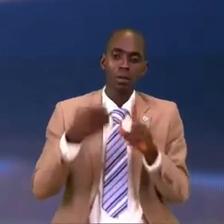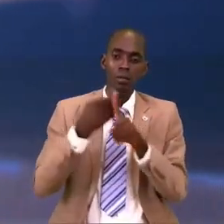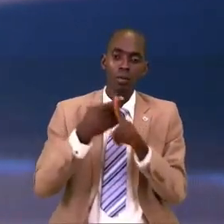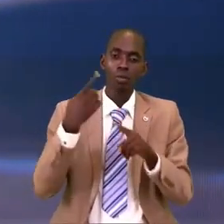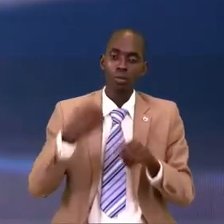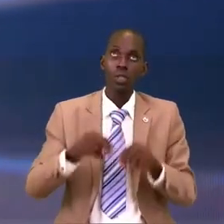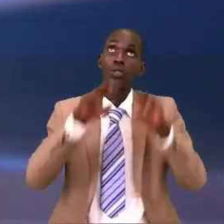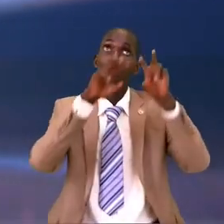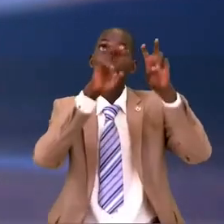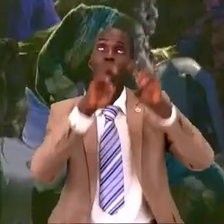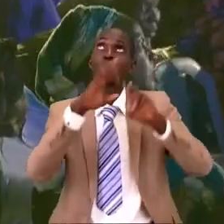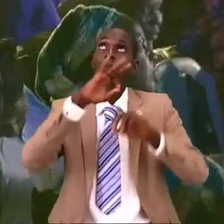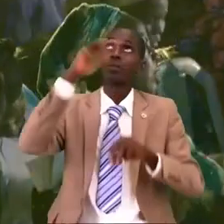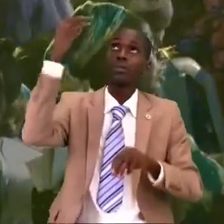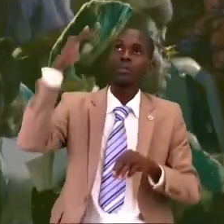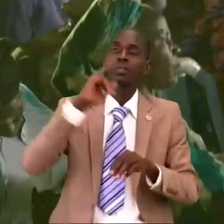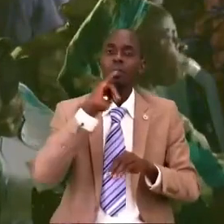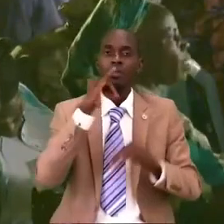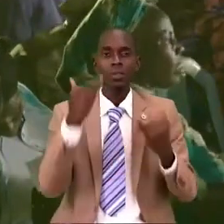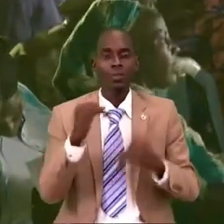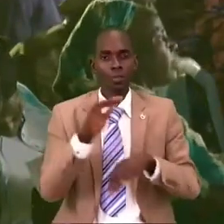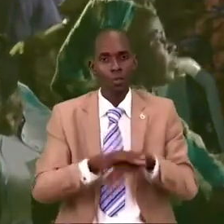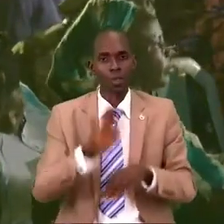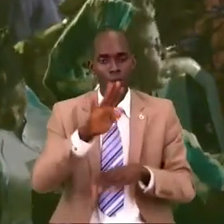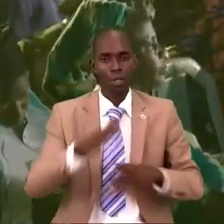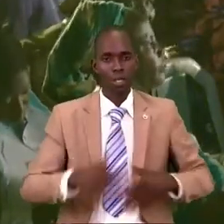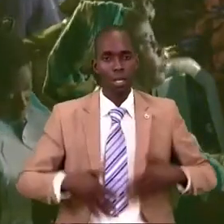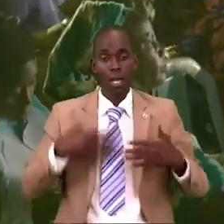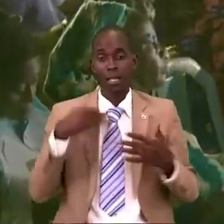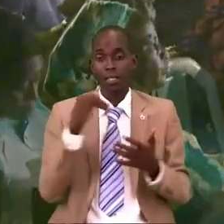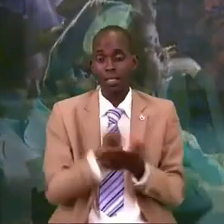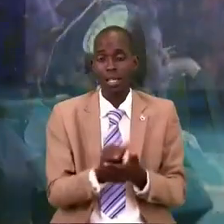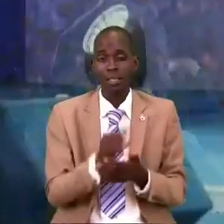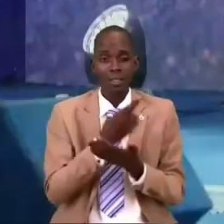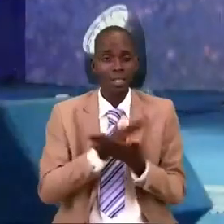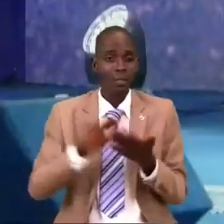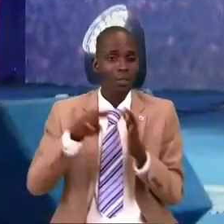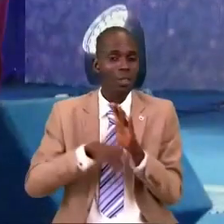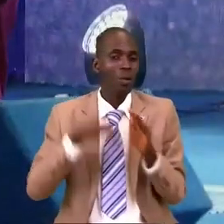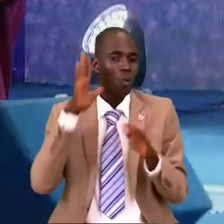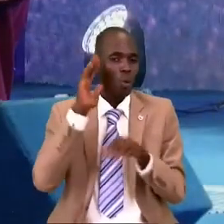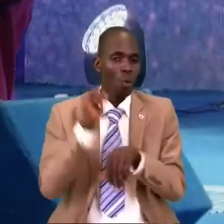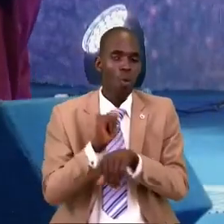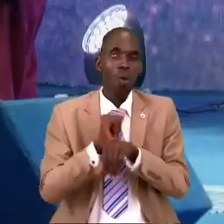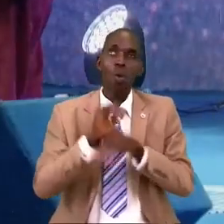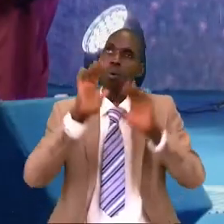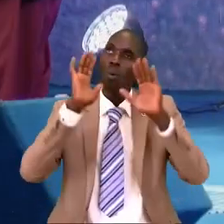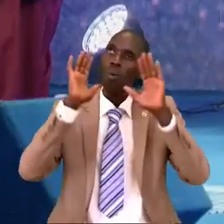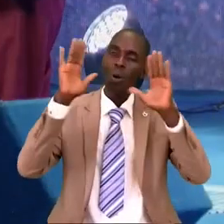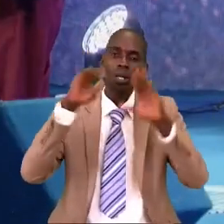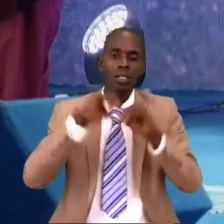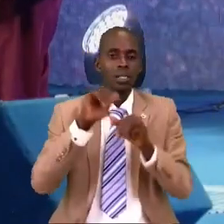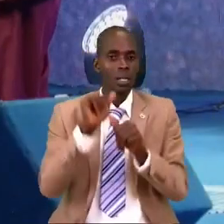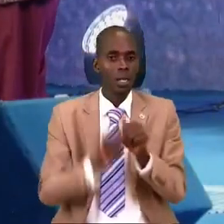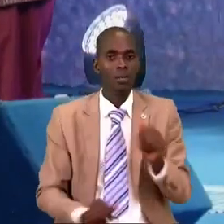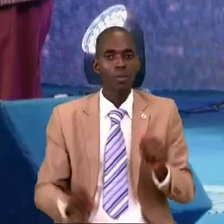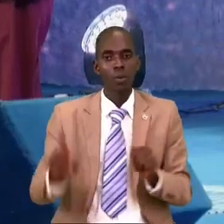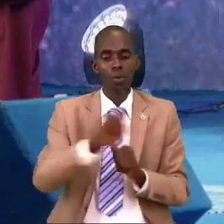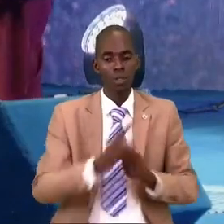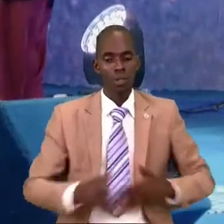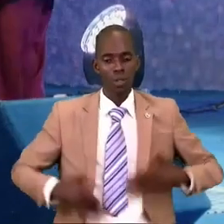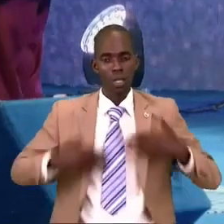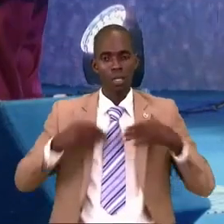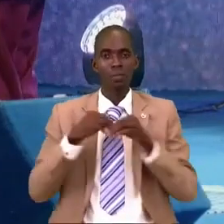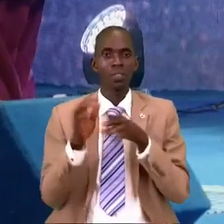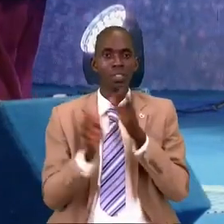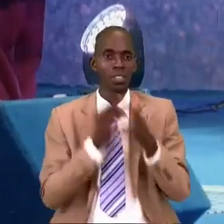in Jesus' name. Look at verse 7. In verse 7, blessed are the merciful, because